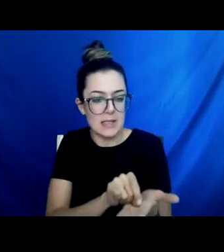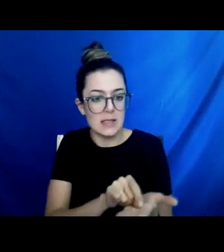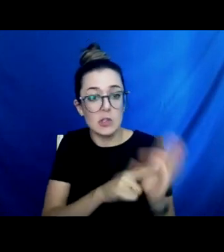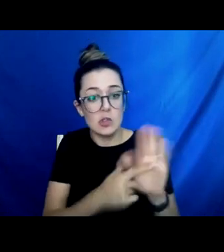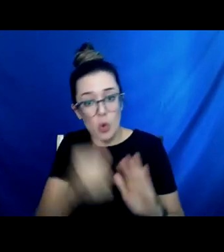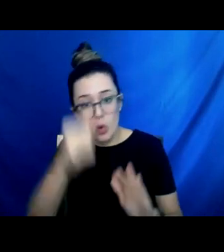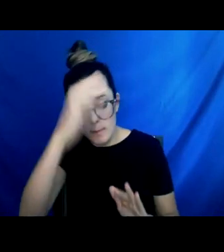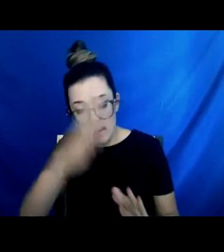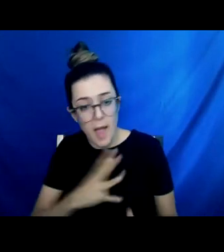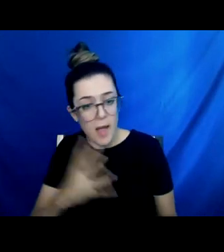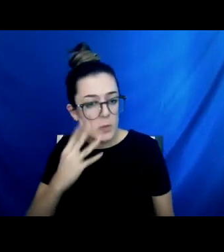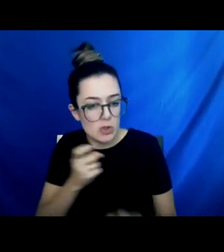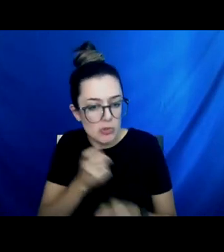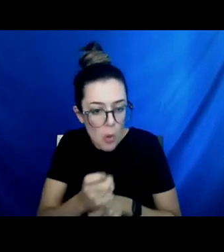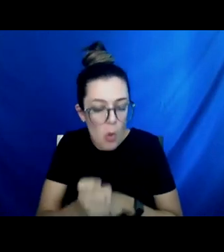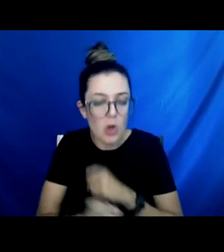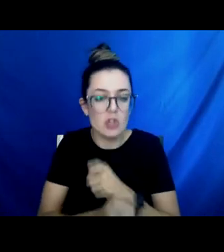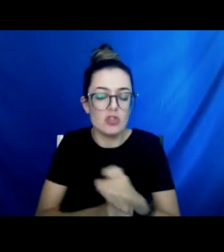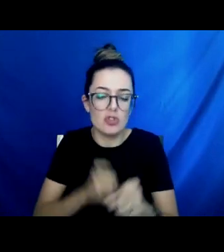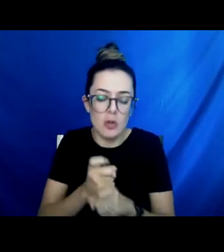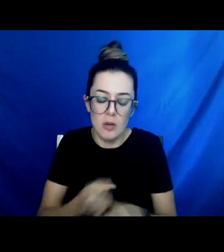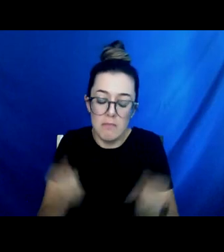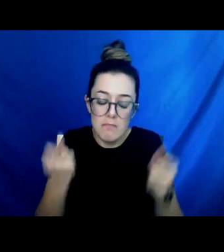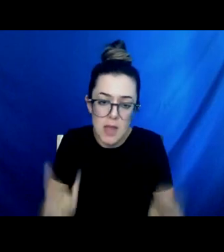been tortured, thousands of men.